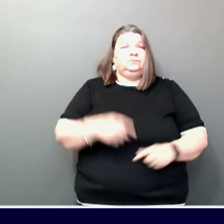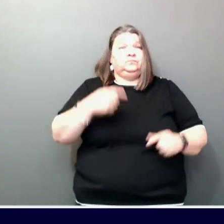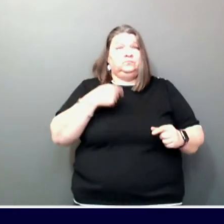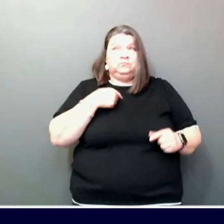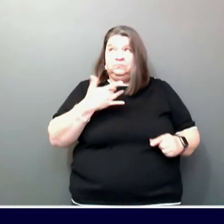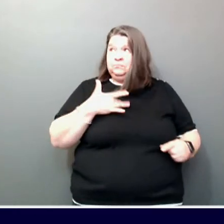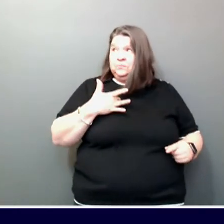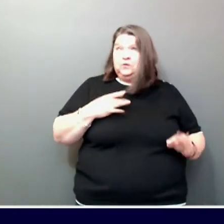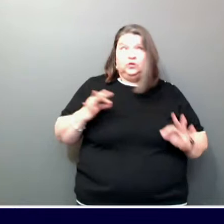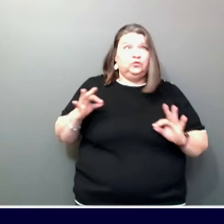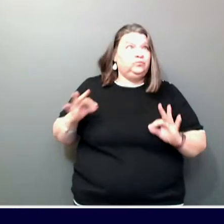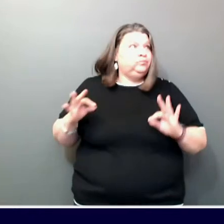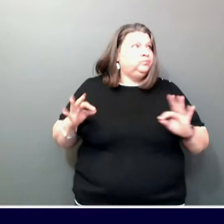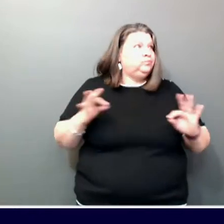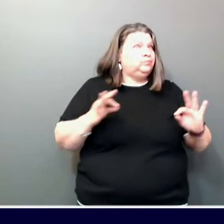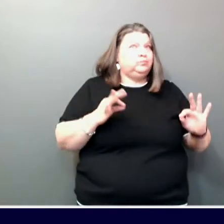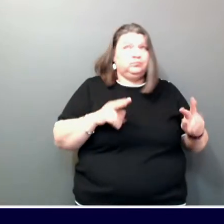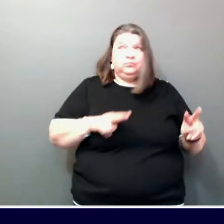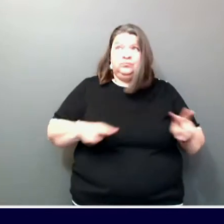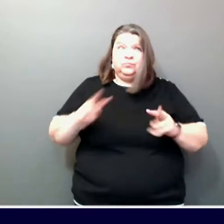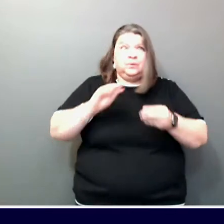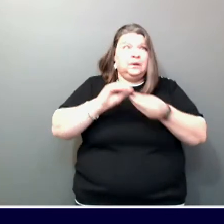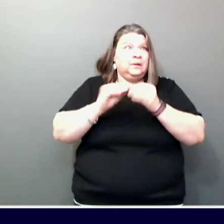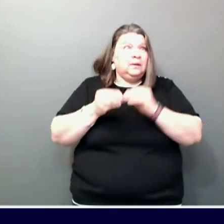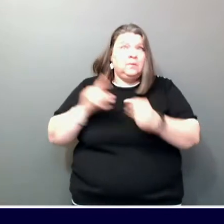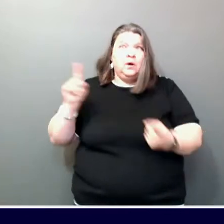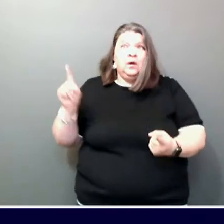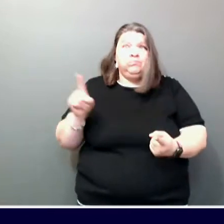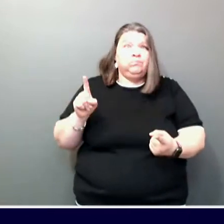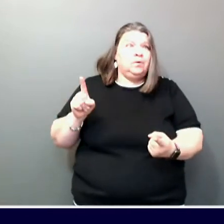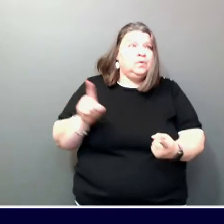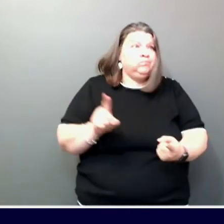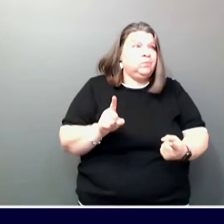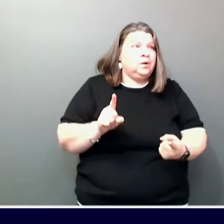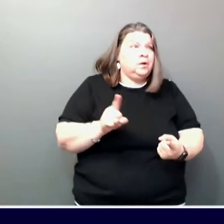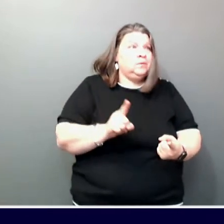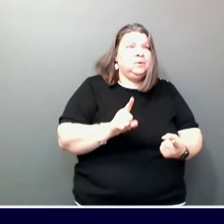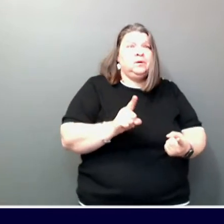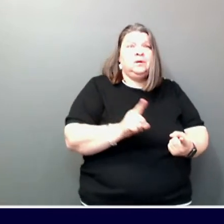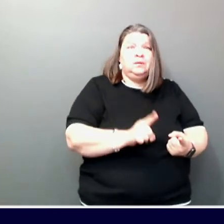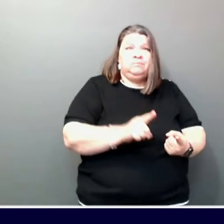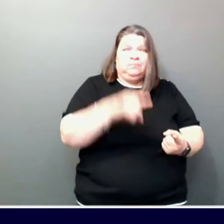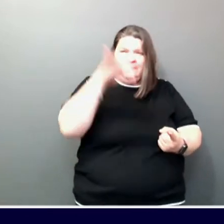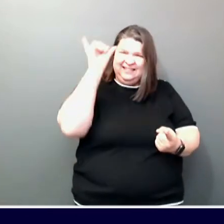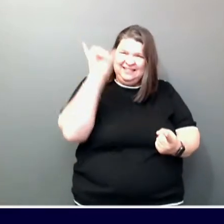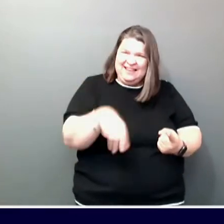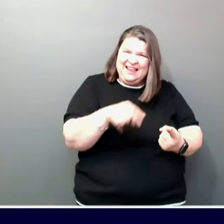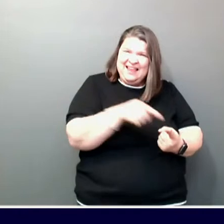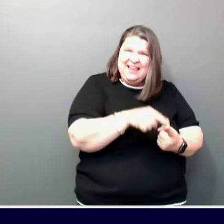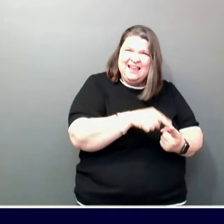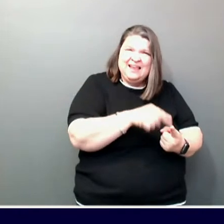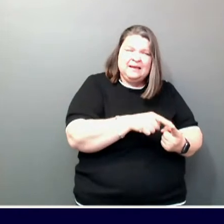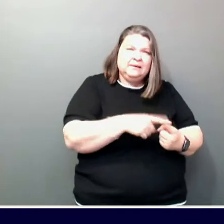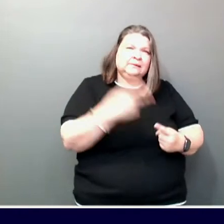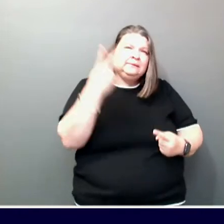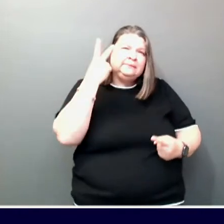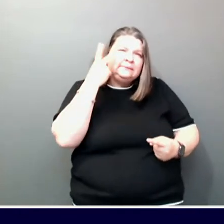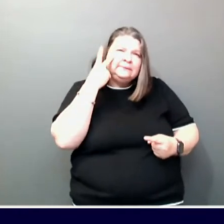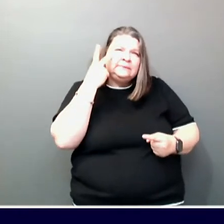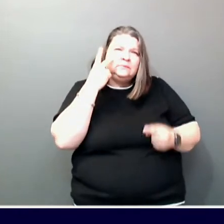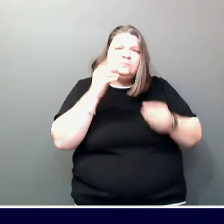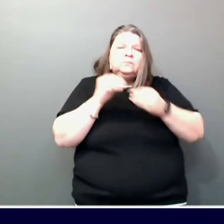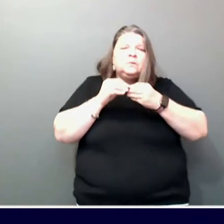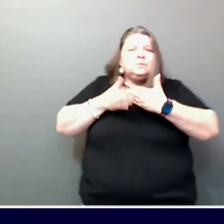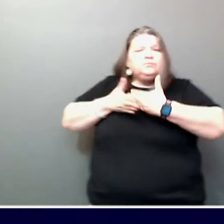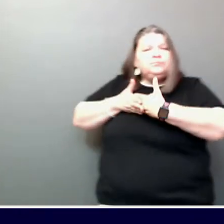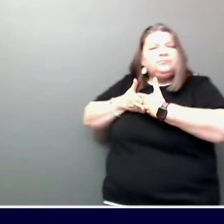looking for now is continued stability. More stability in terms